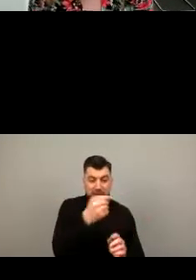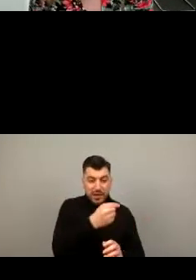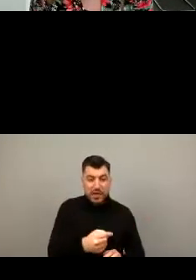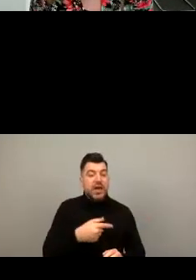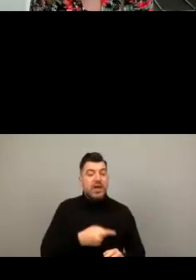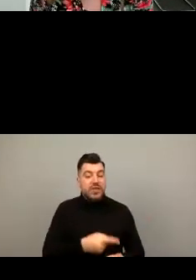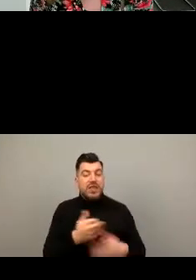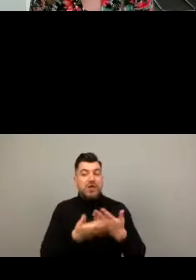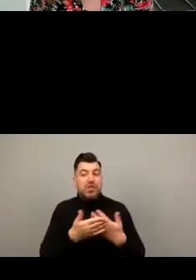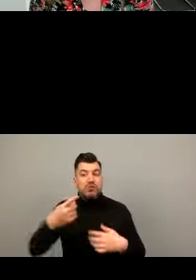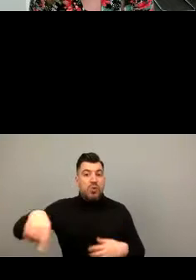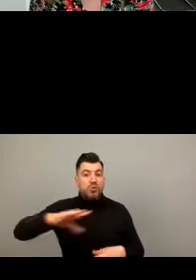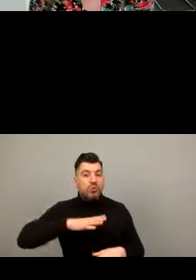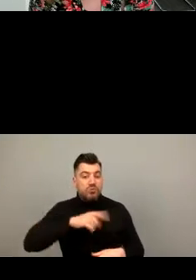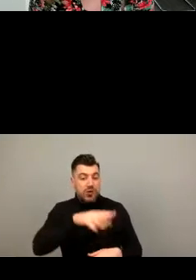to understand for people.